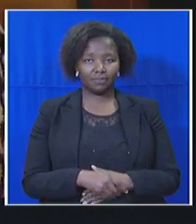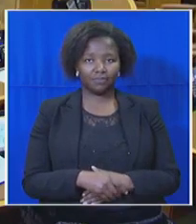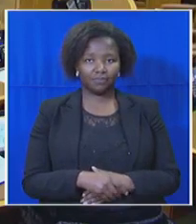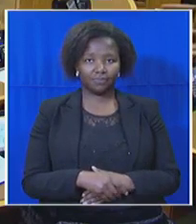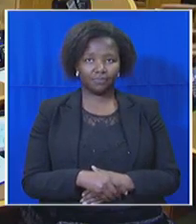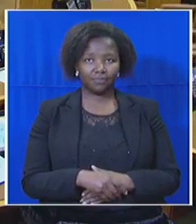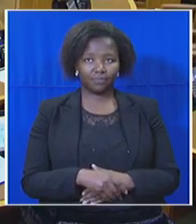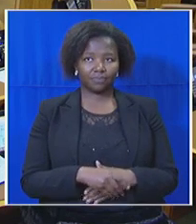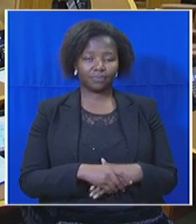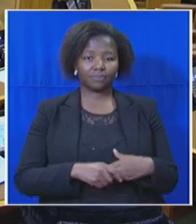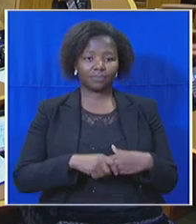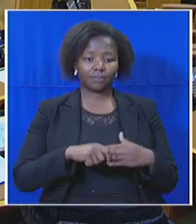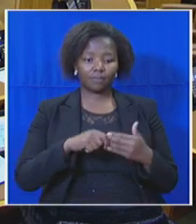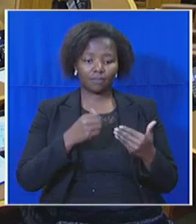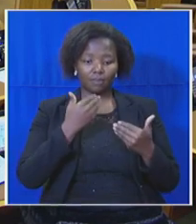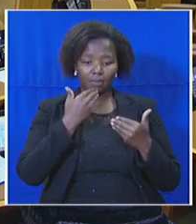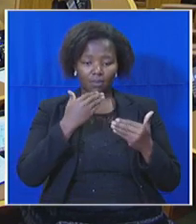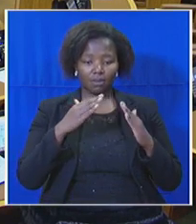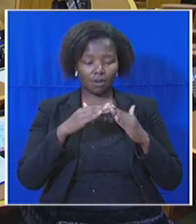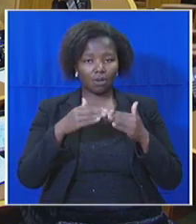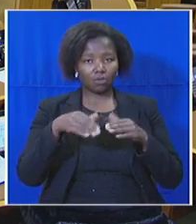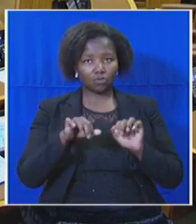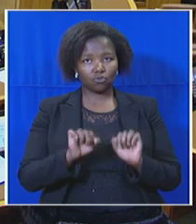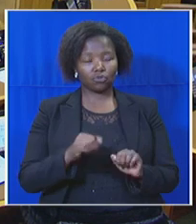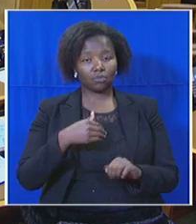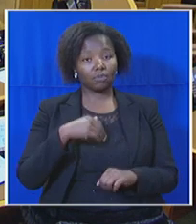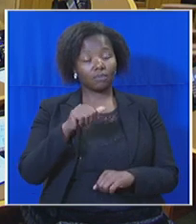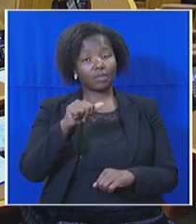Thank you very much, Honorable House Chair. The